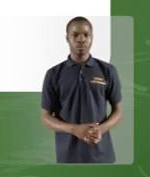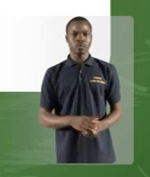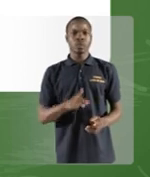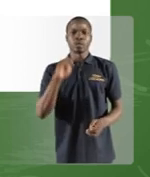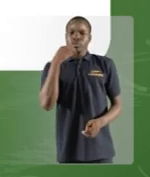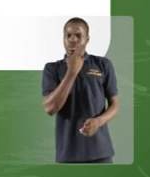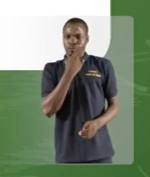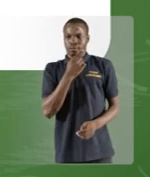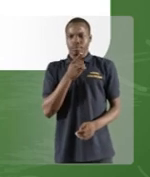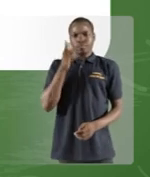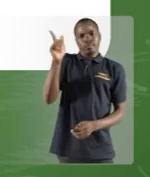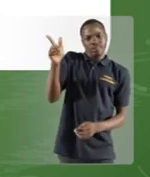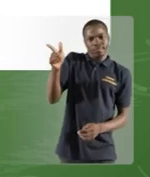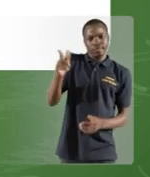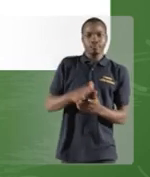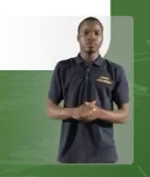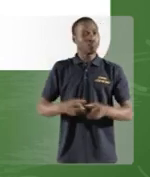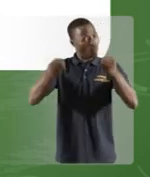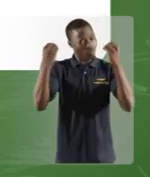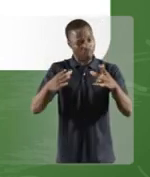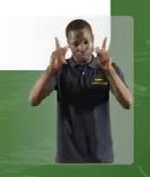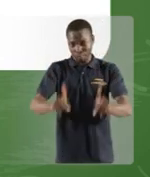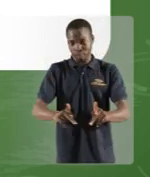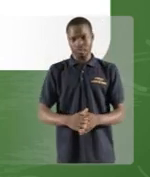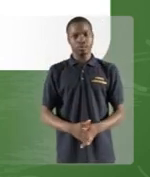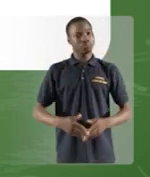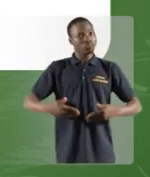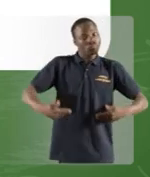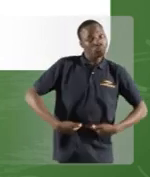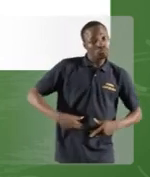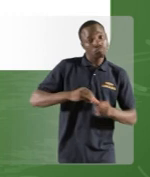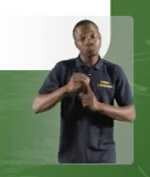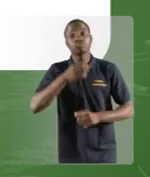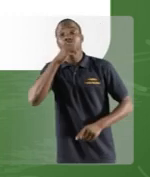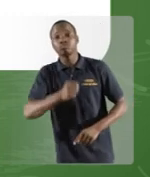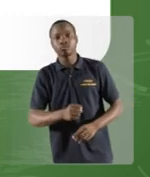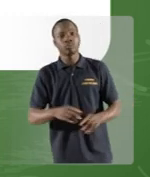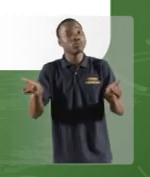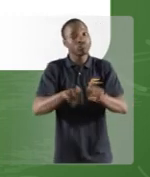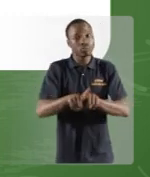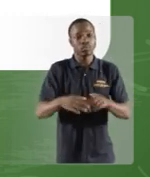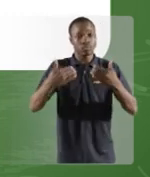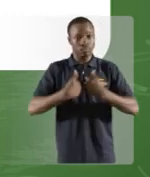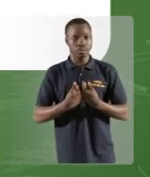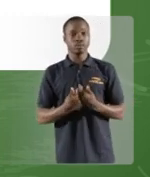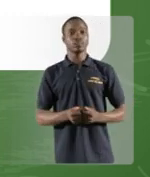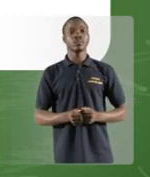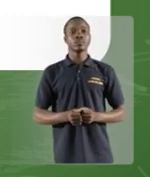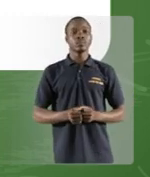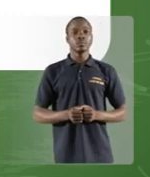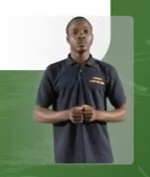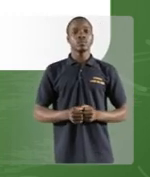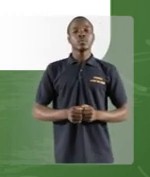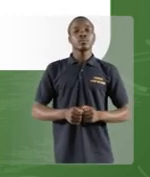there? Answer, many people, young and old, were present. There were also many other stylists from